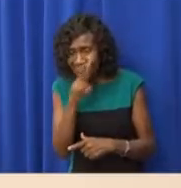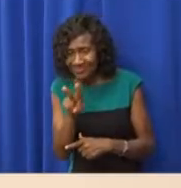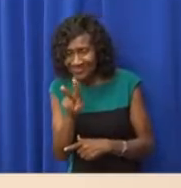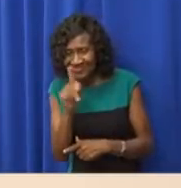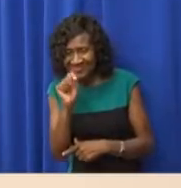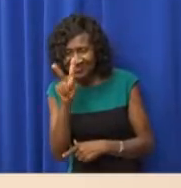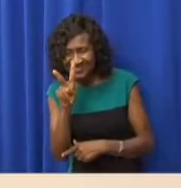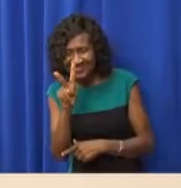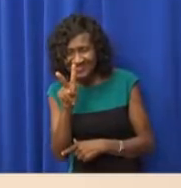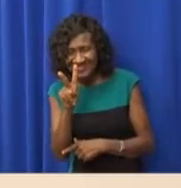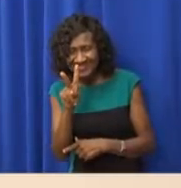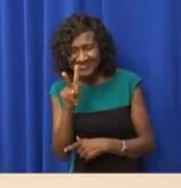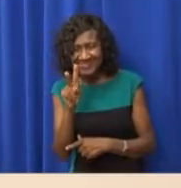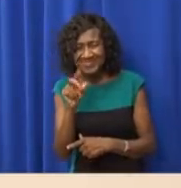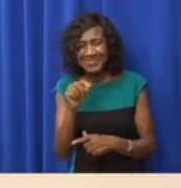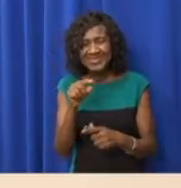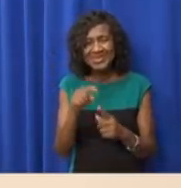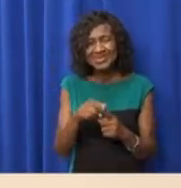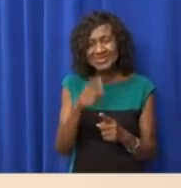me.